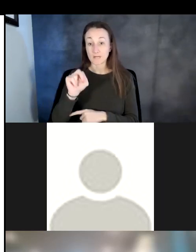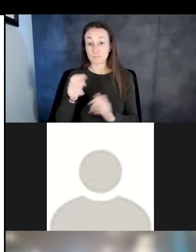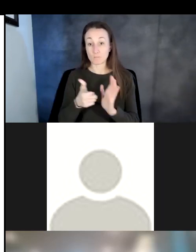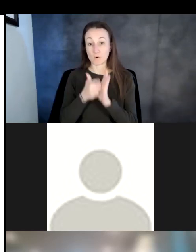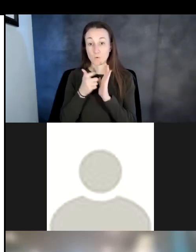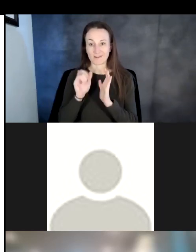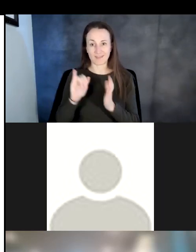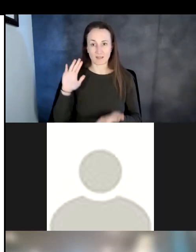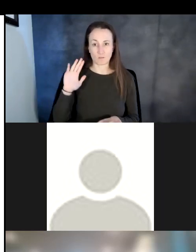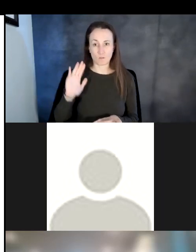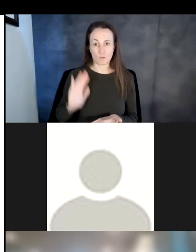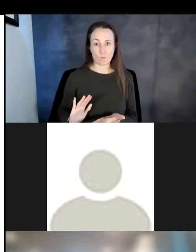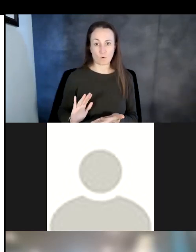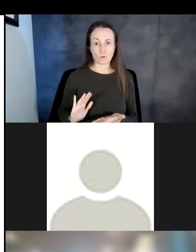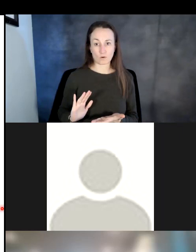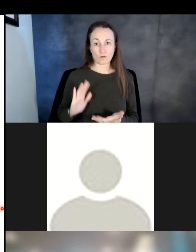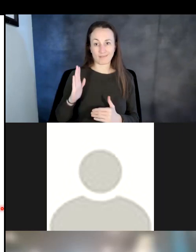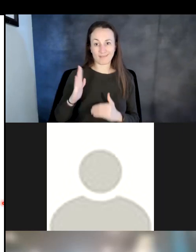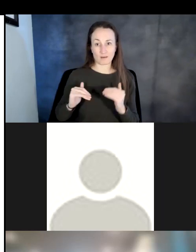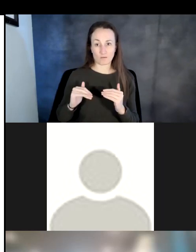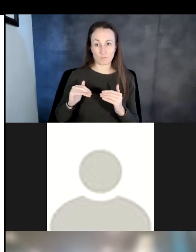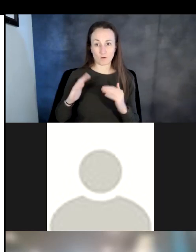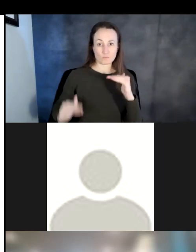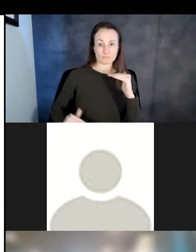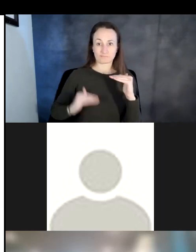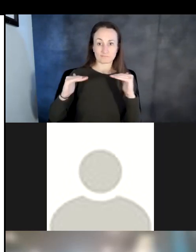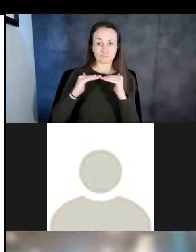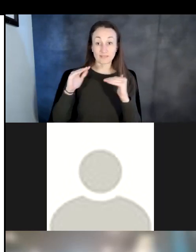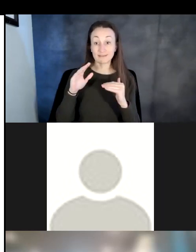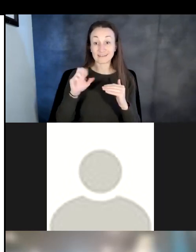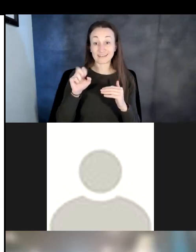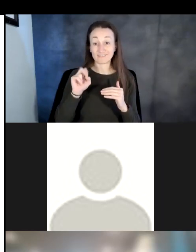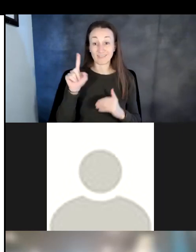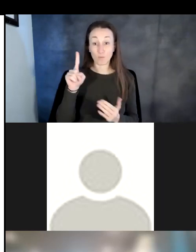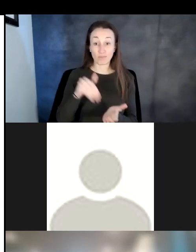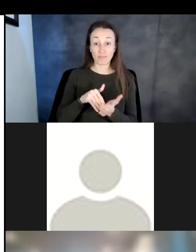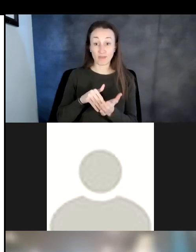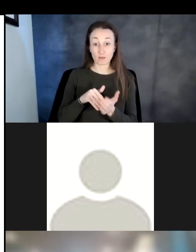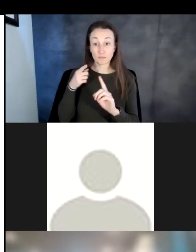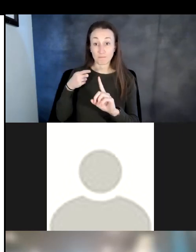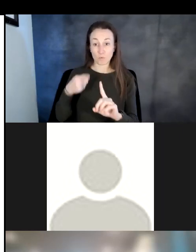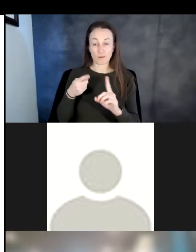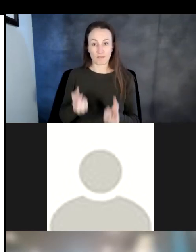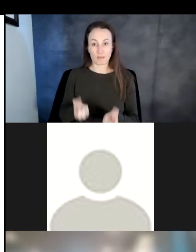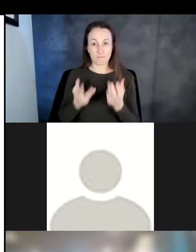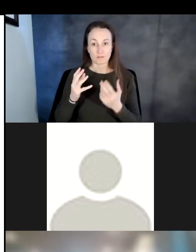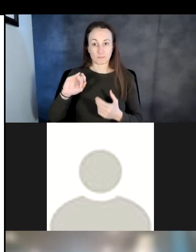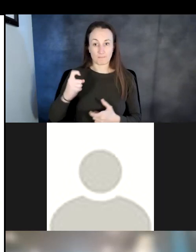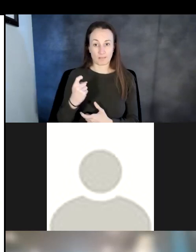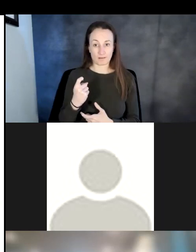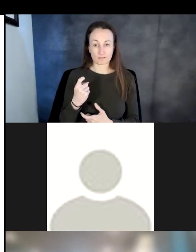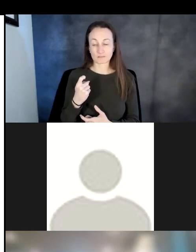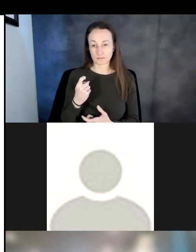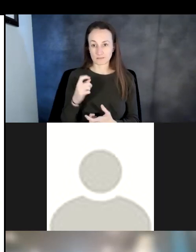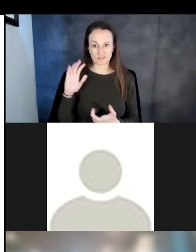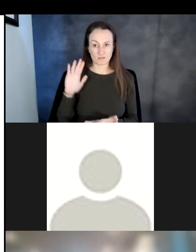lower than what we get to, even at this 1,000 point where we're multiplexing 1,000 samples, it's much lower. And so